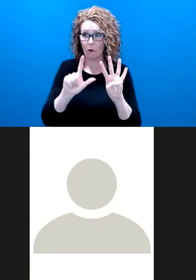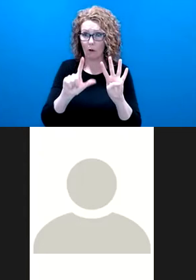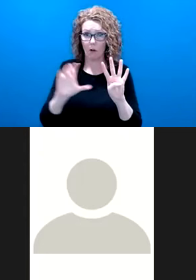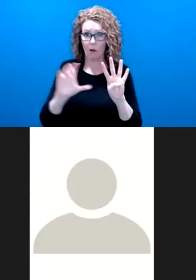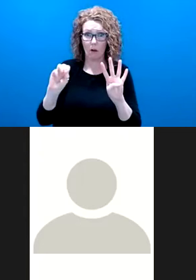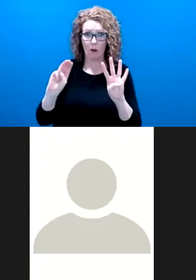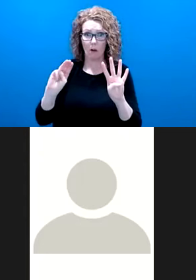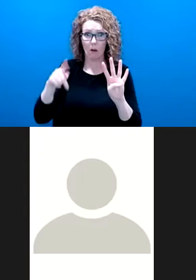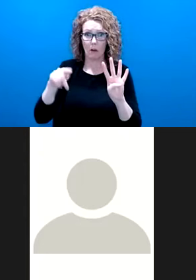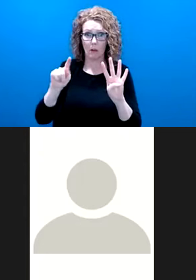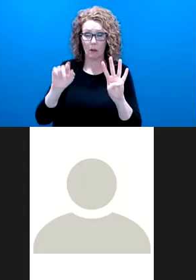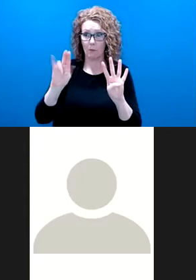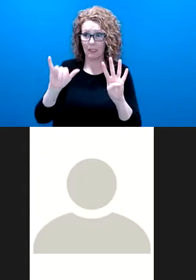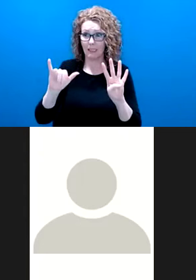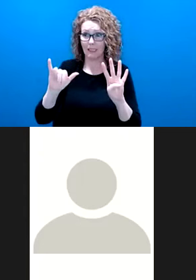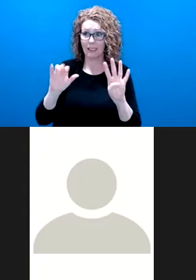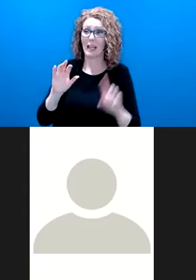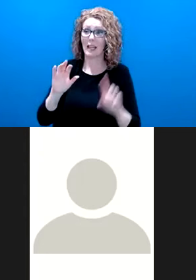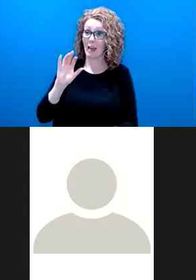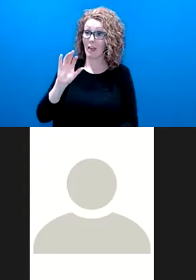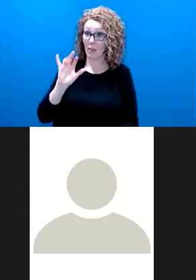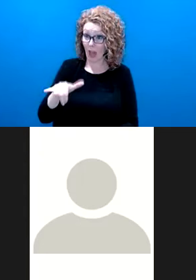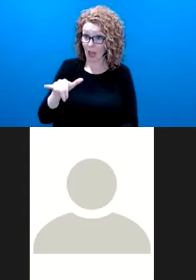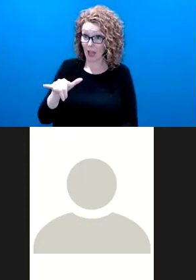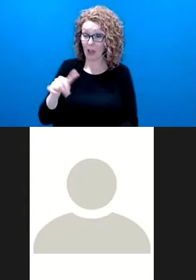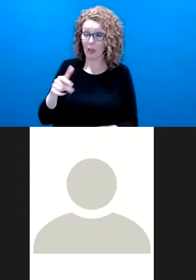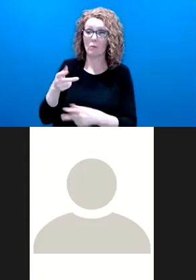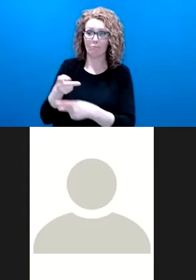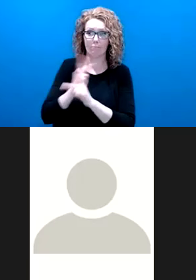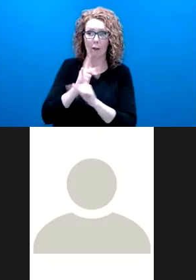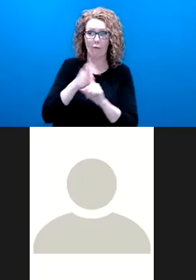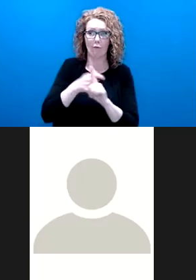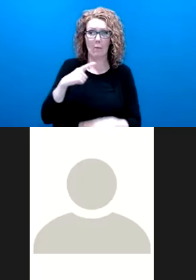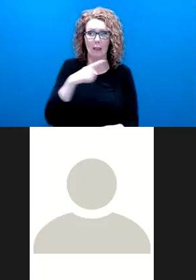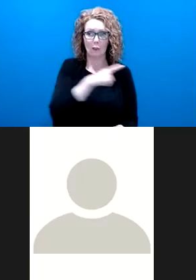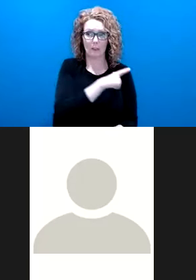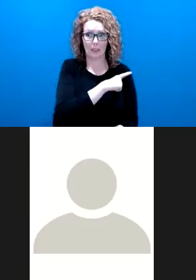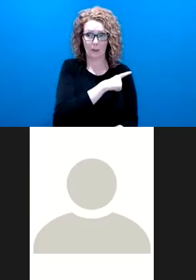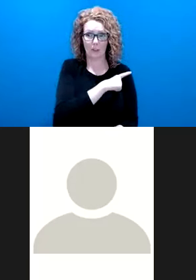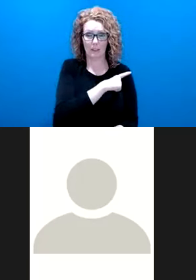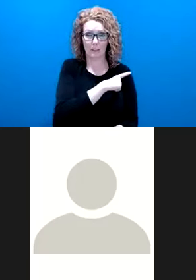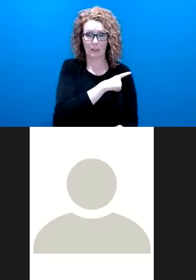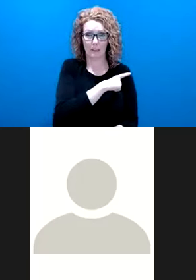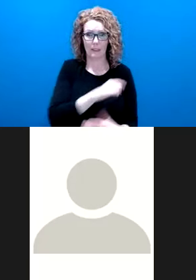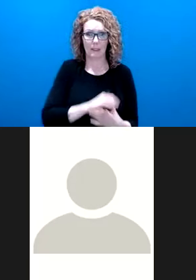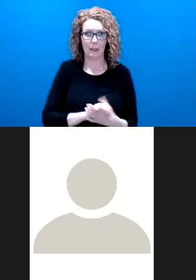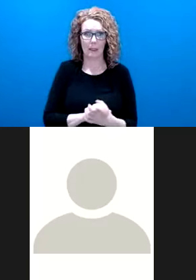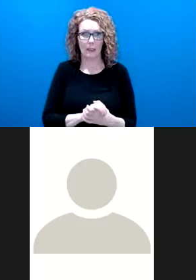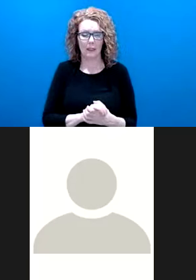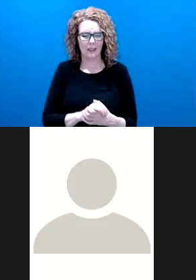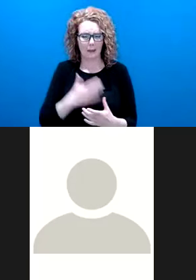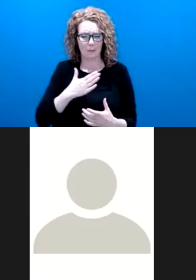So this was also defined in the legislation. And I guess some of the initial questions I have